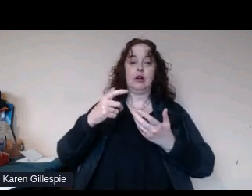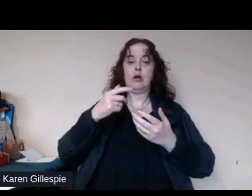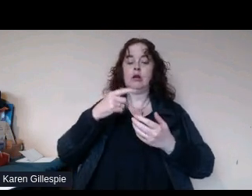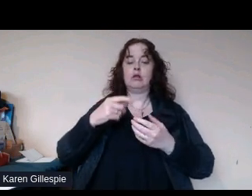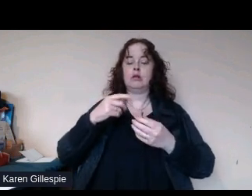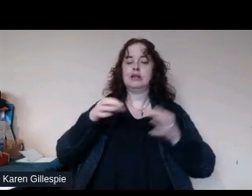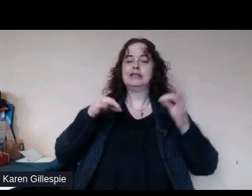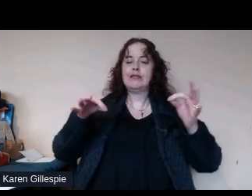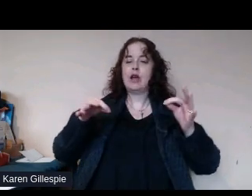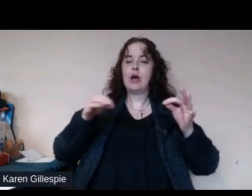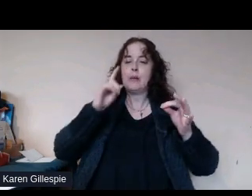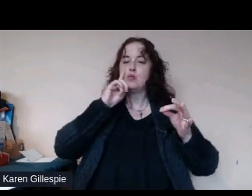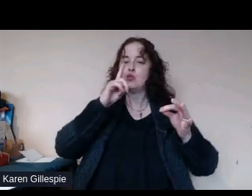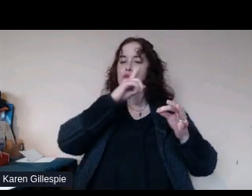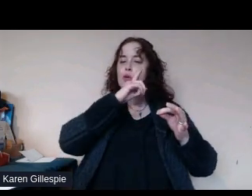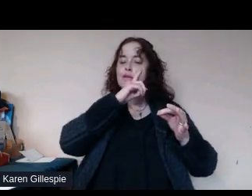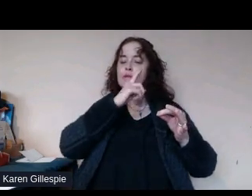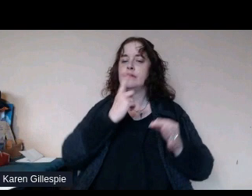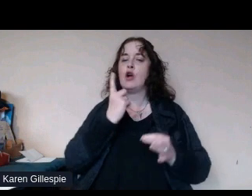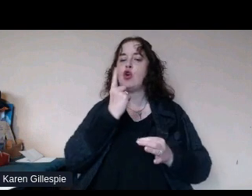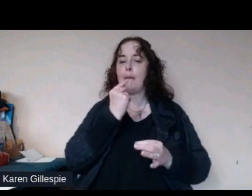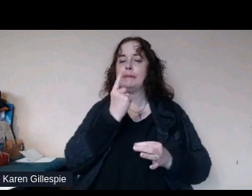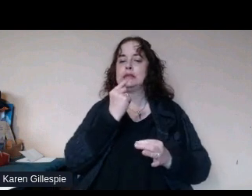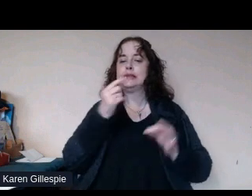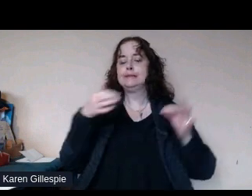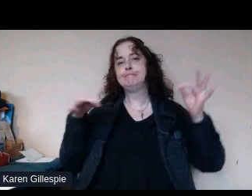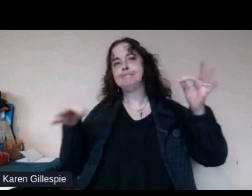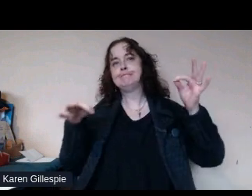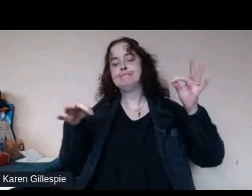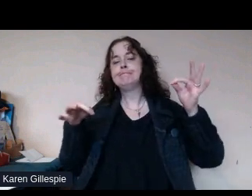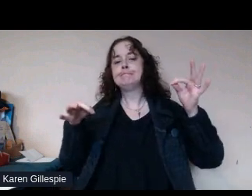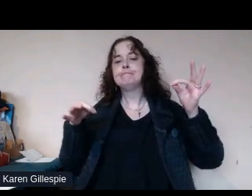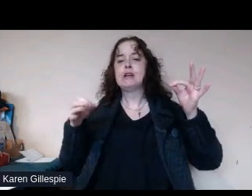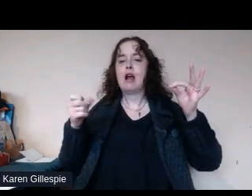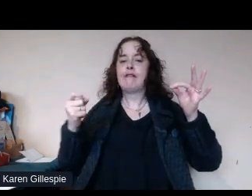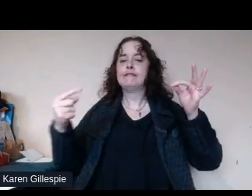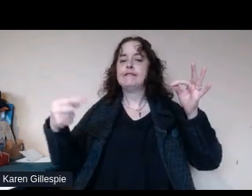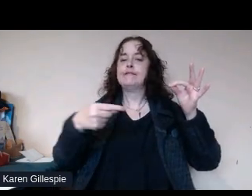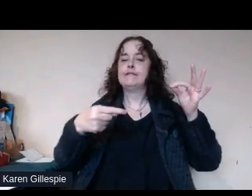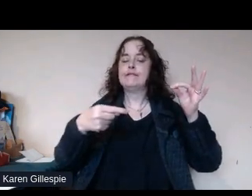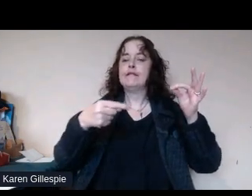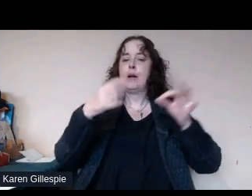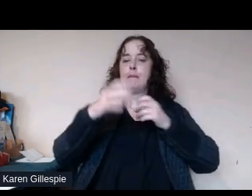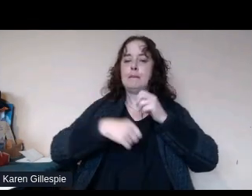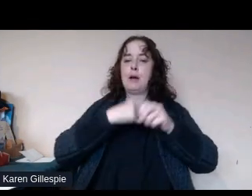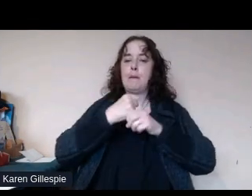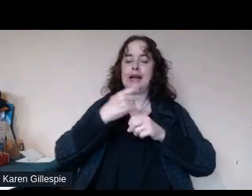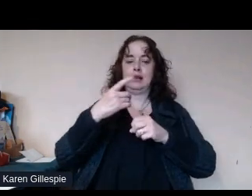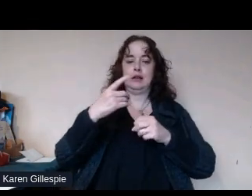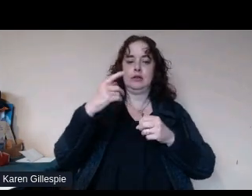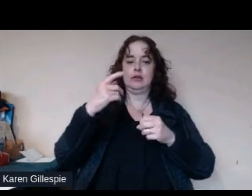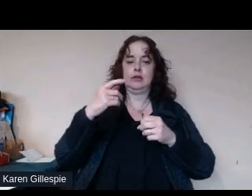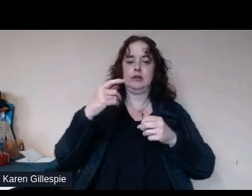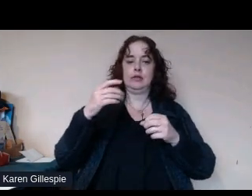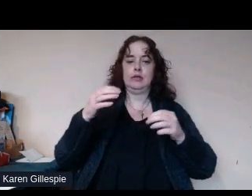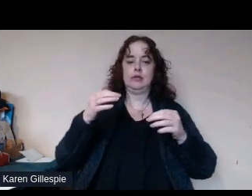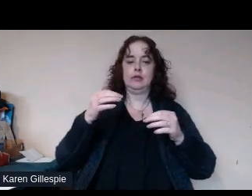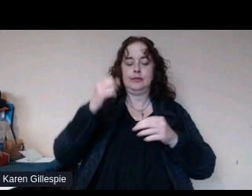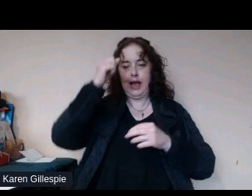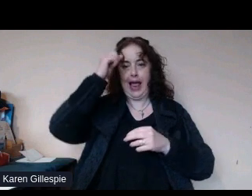major point of that is a proof of competence, of becoming of accessibility